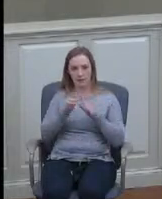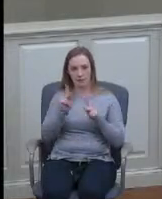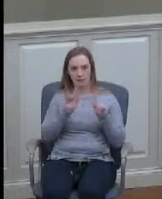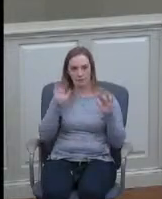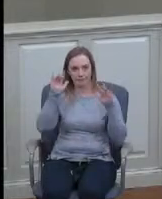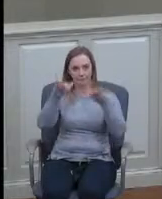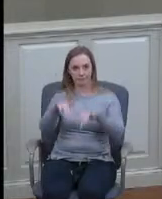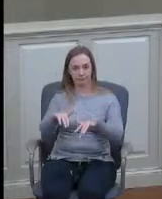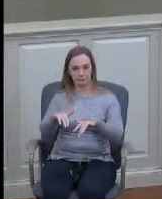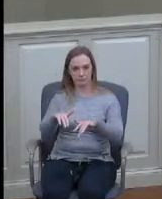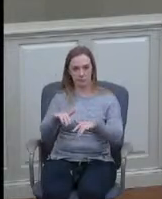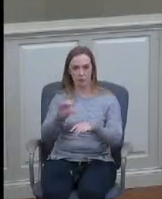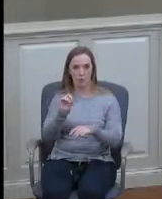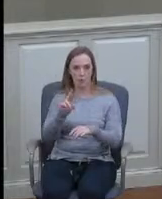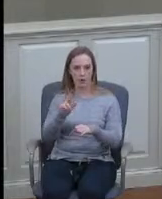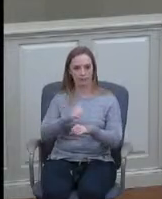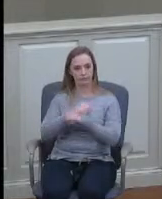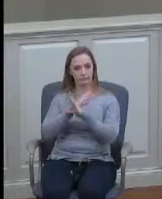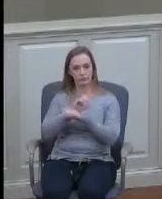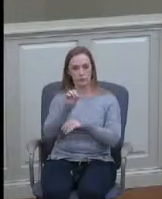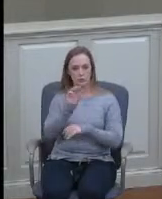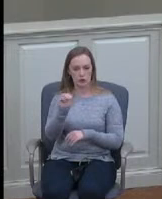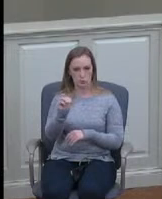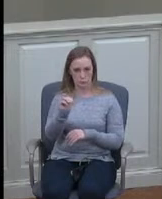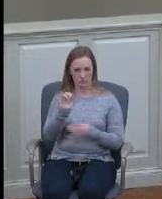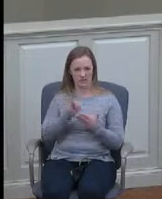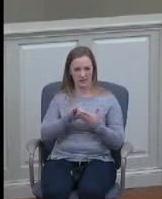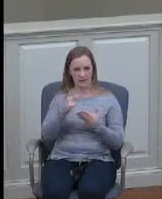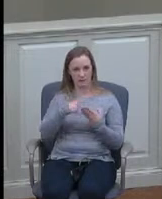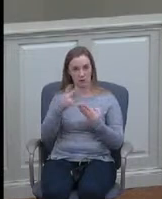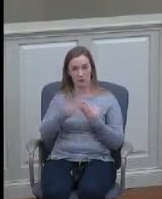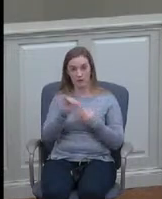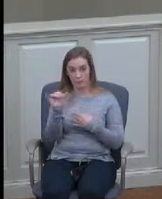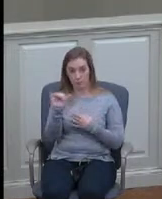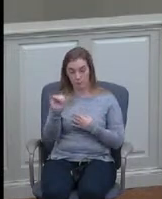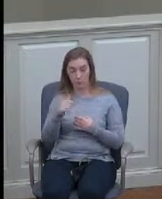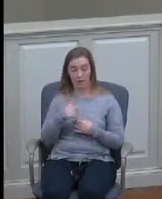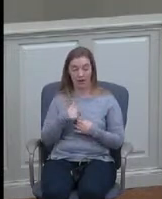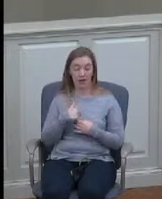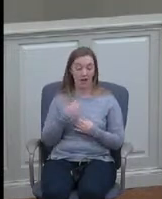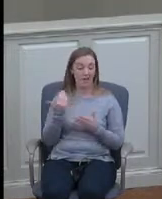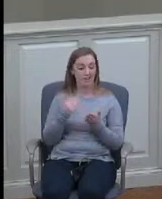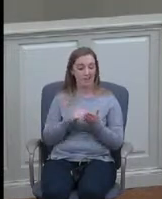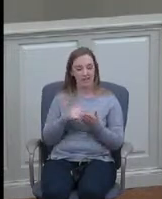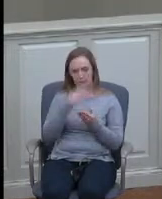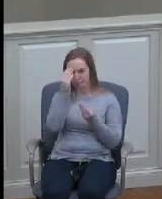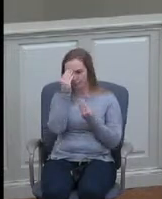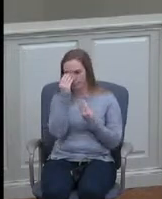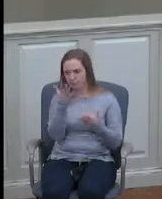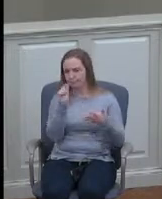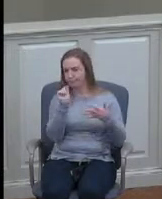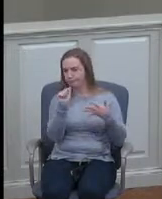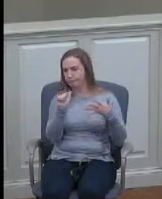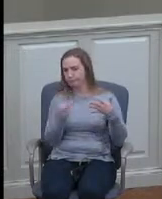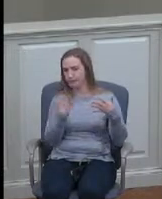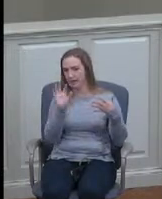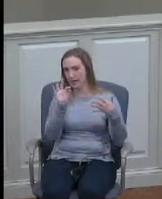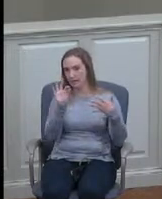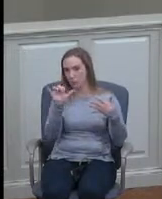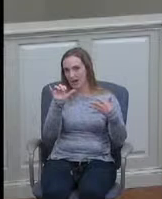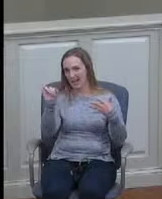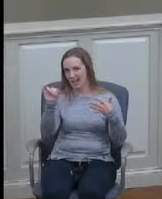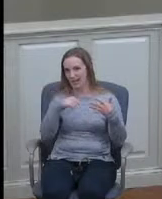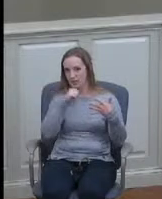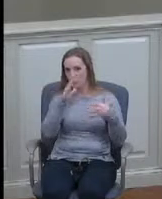to Zoom in as well to that program. But again, I just toss those out as FYIs. I don't have all the final